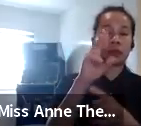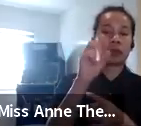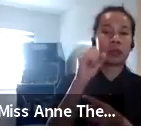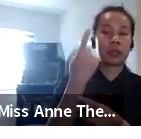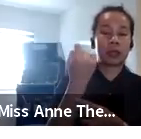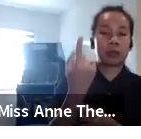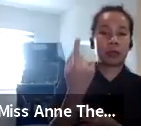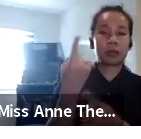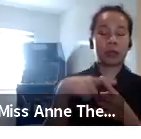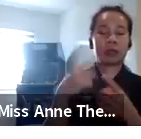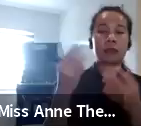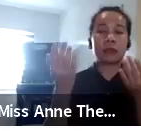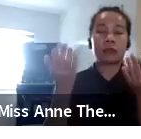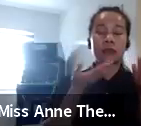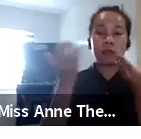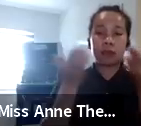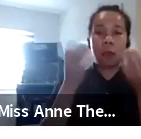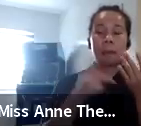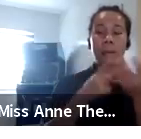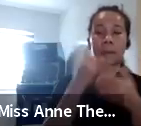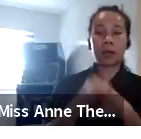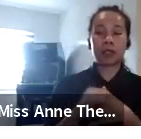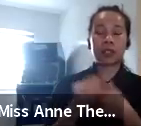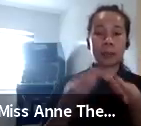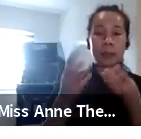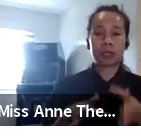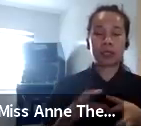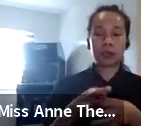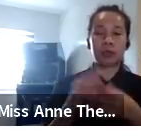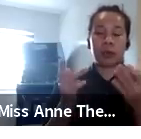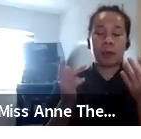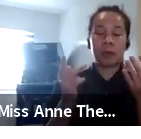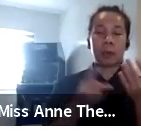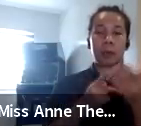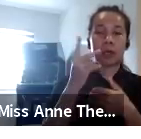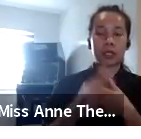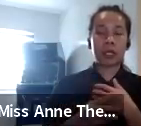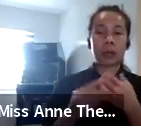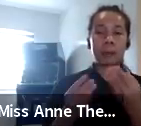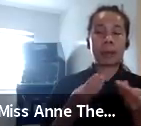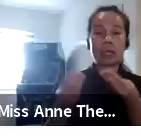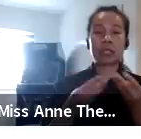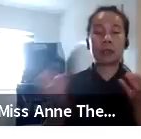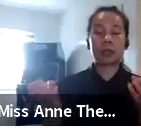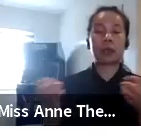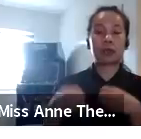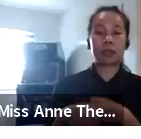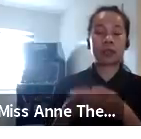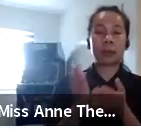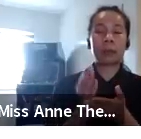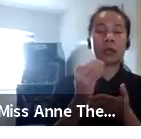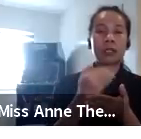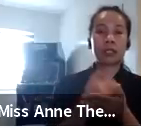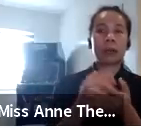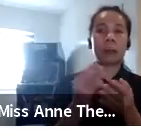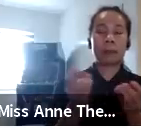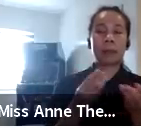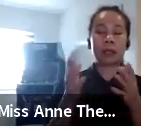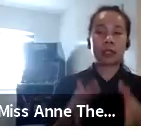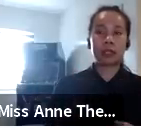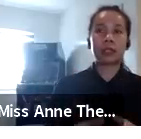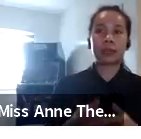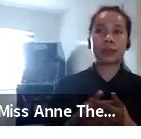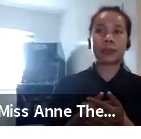project officer of the project management office, as budget director of the university, director of the Educational Technology